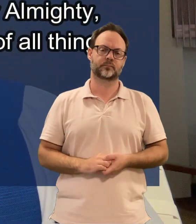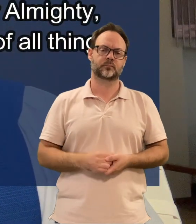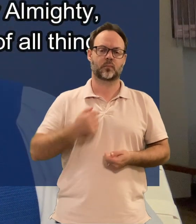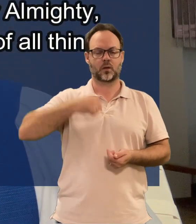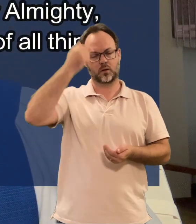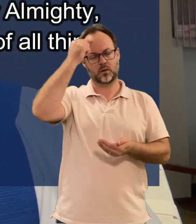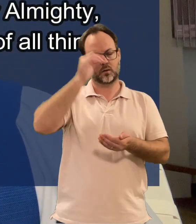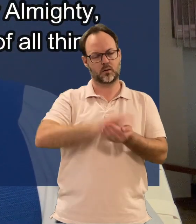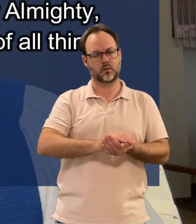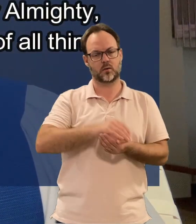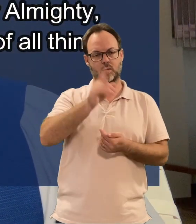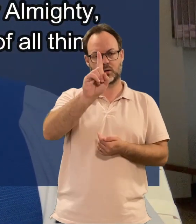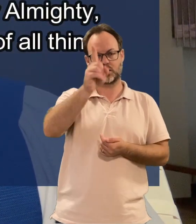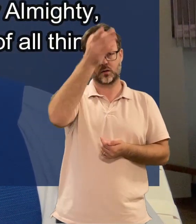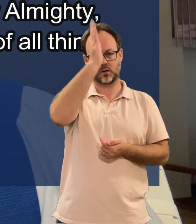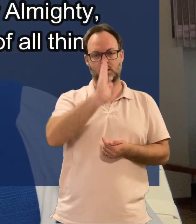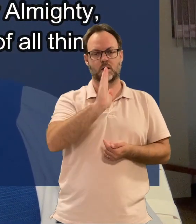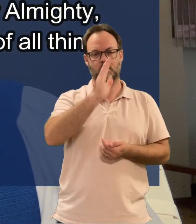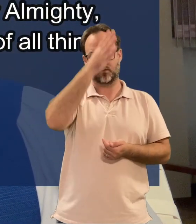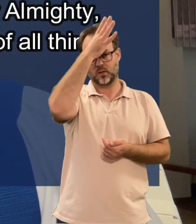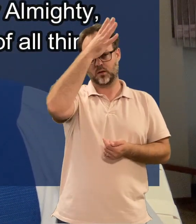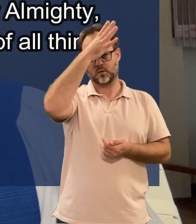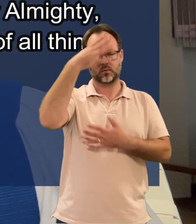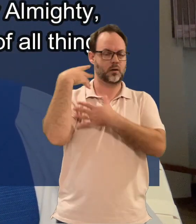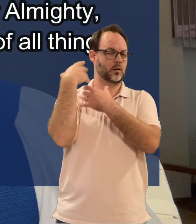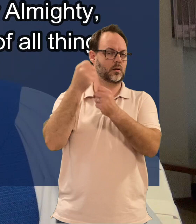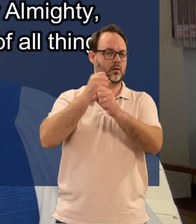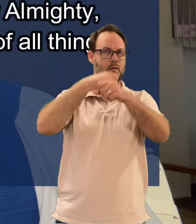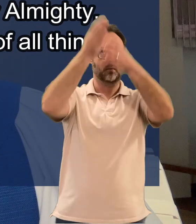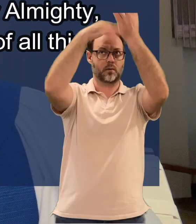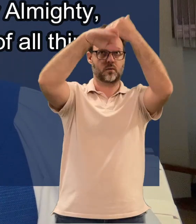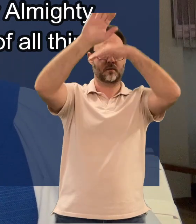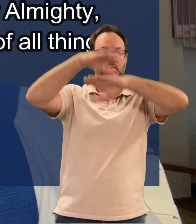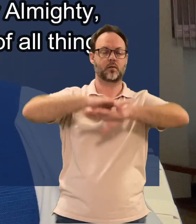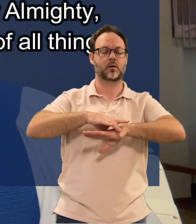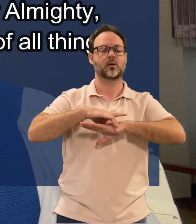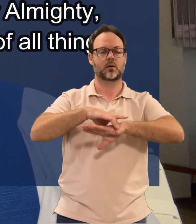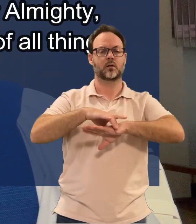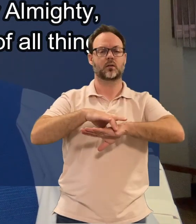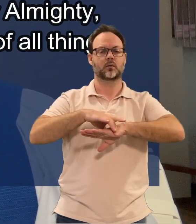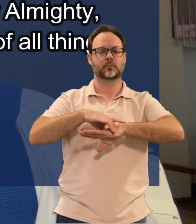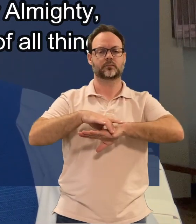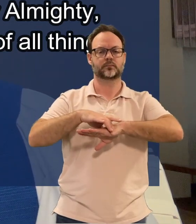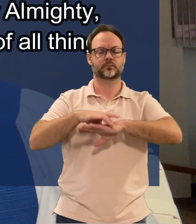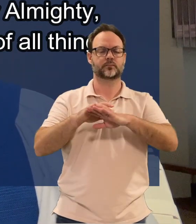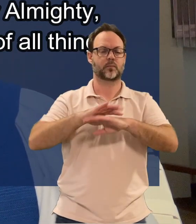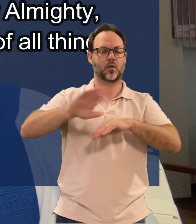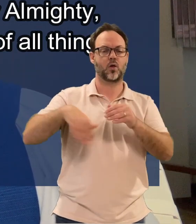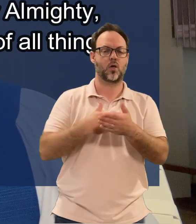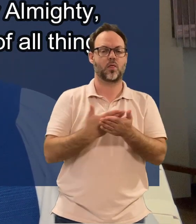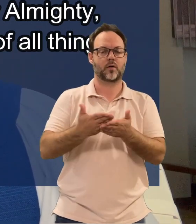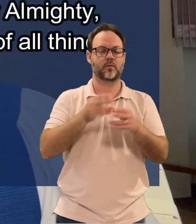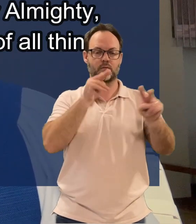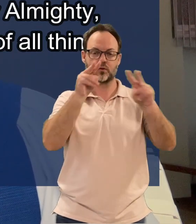I believe in one God, the Father Almighty, maker of heaven and earth, and of all